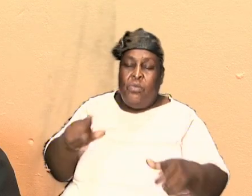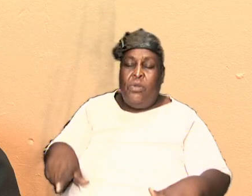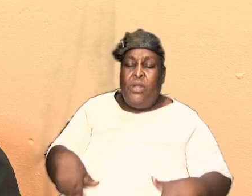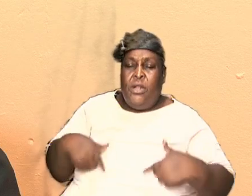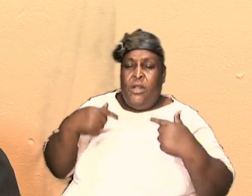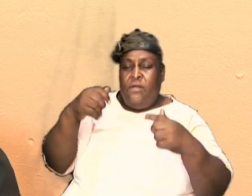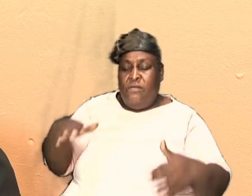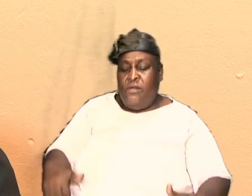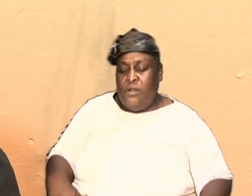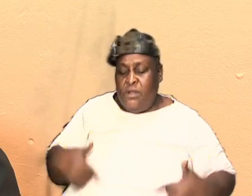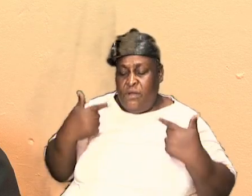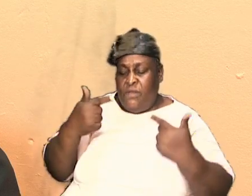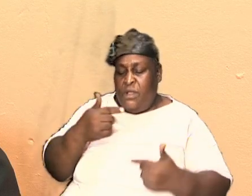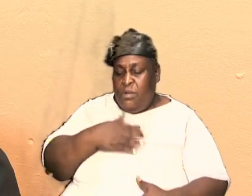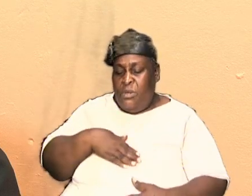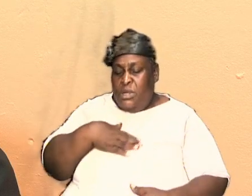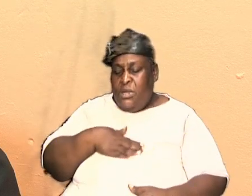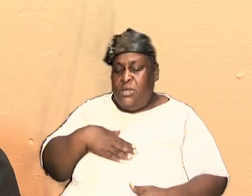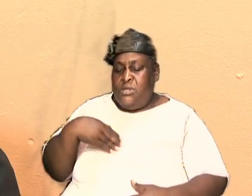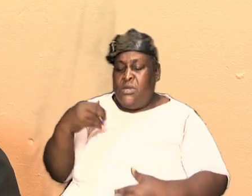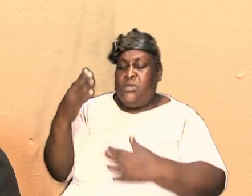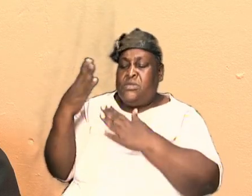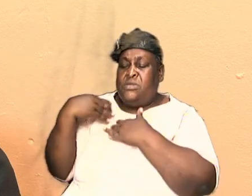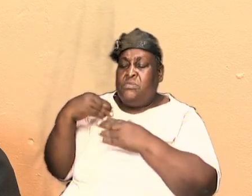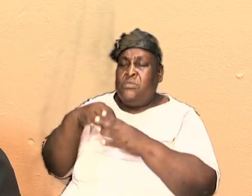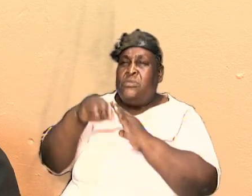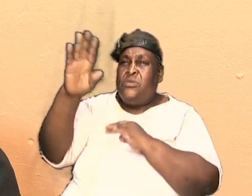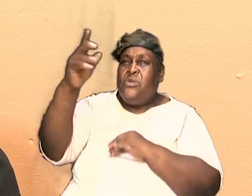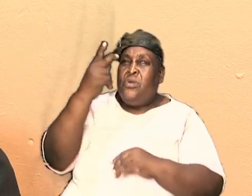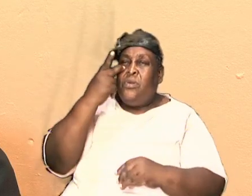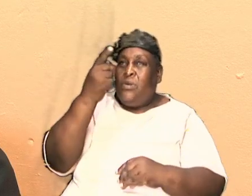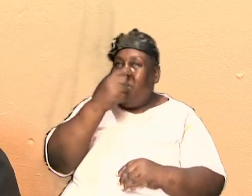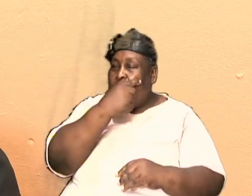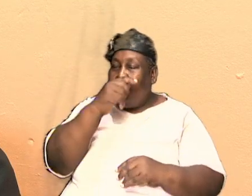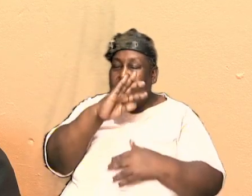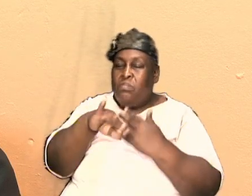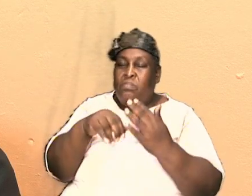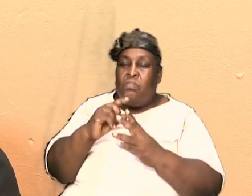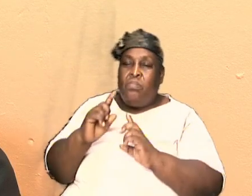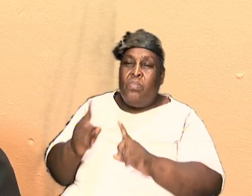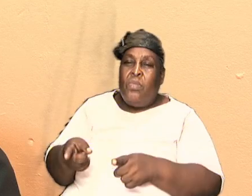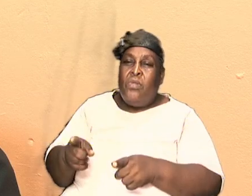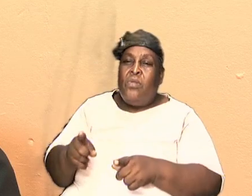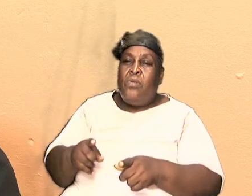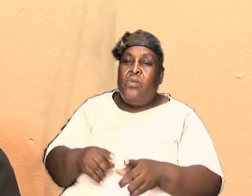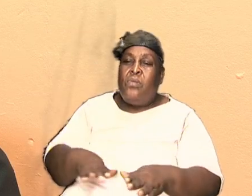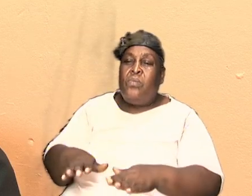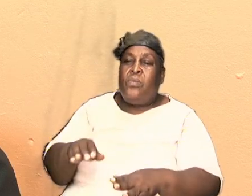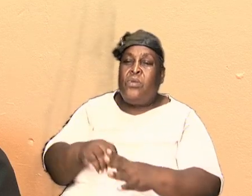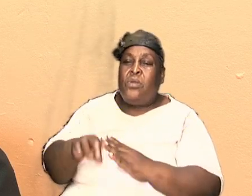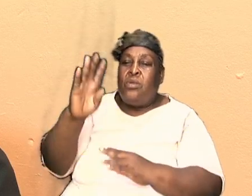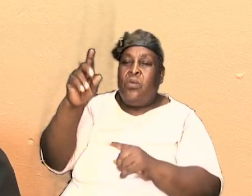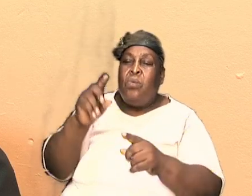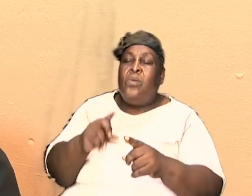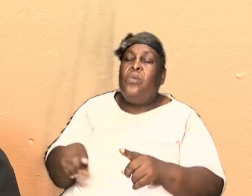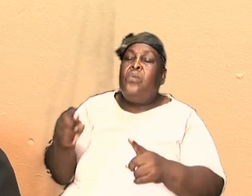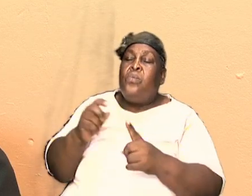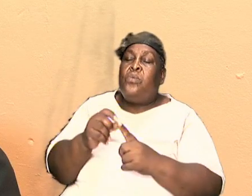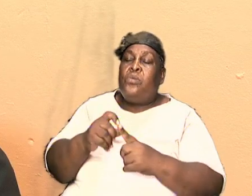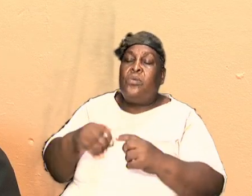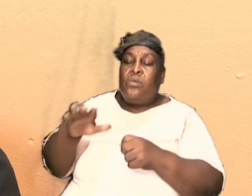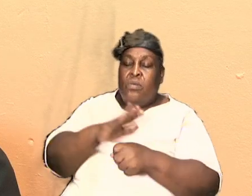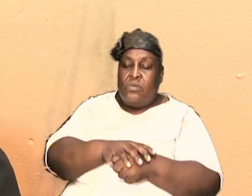and acceptable to your voice. We pray that you continue to follow our steps in your word and continue to cover us with your